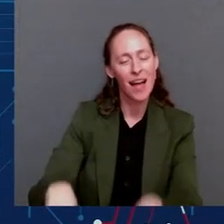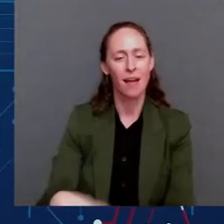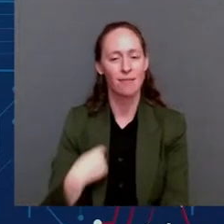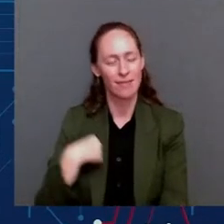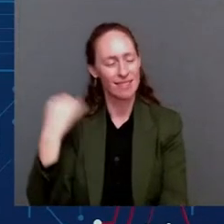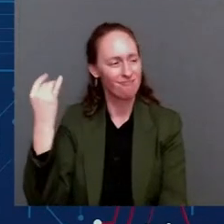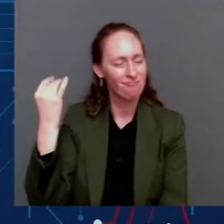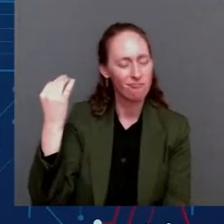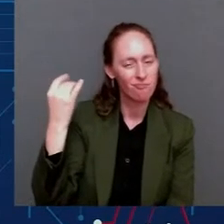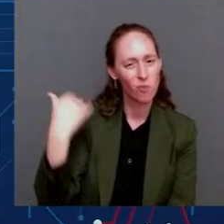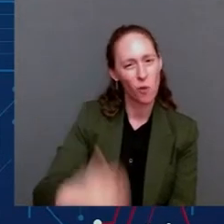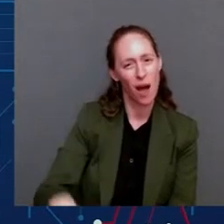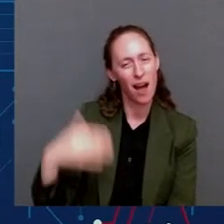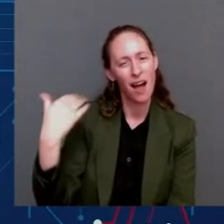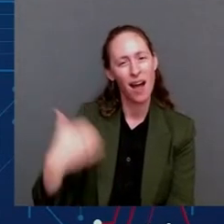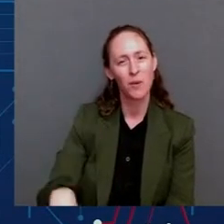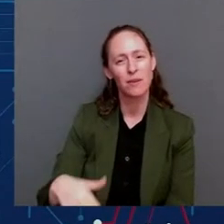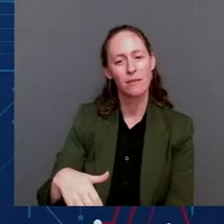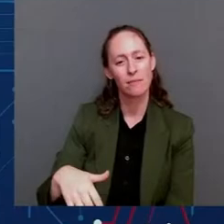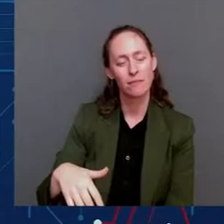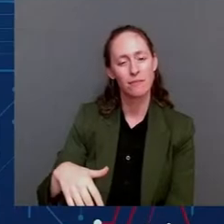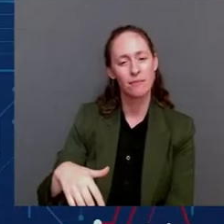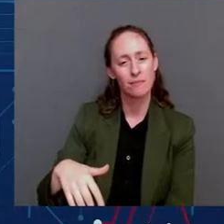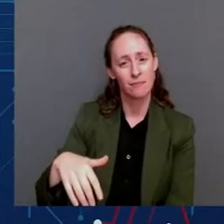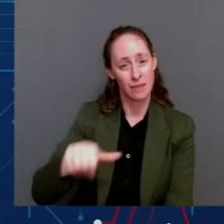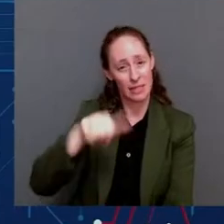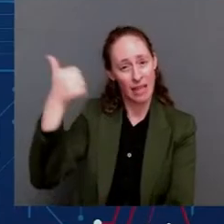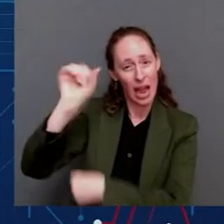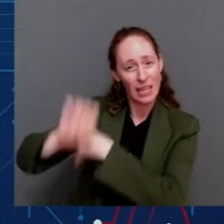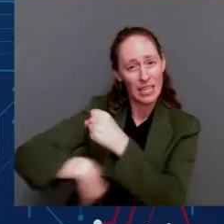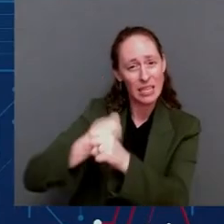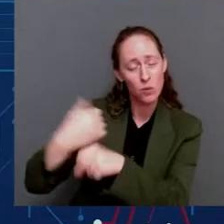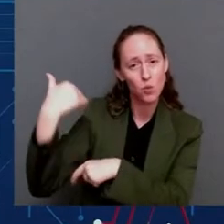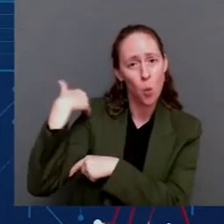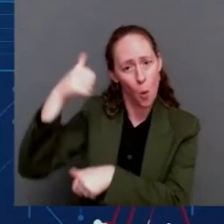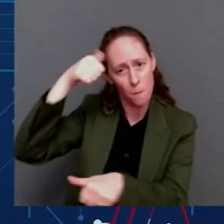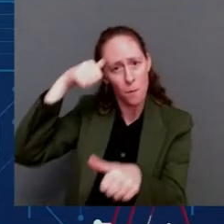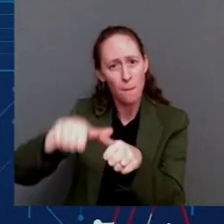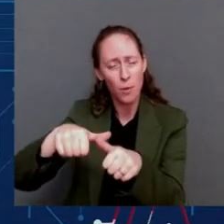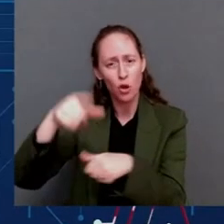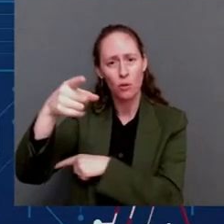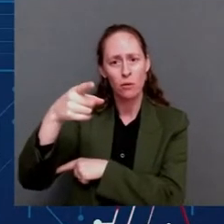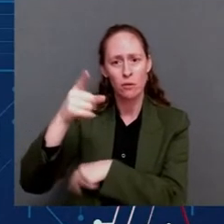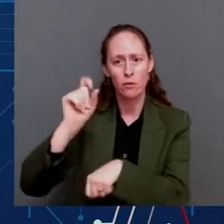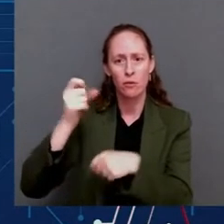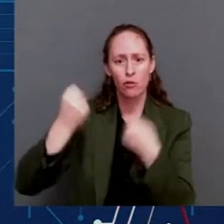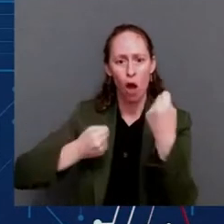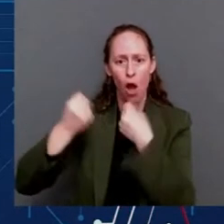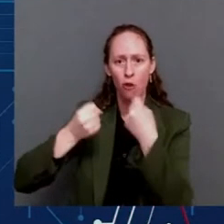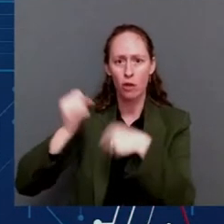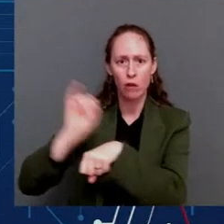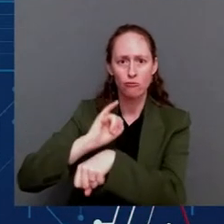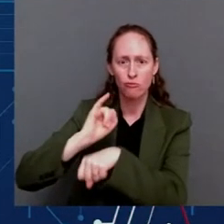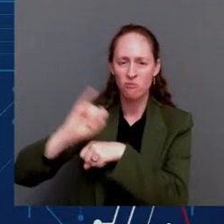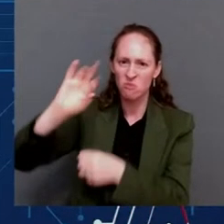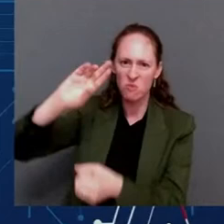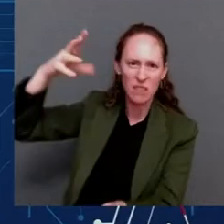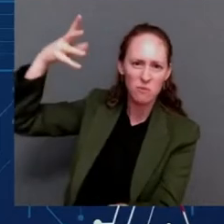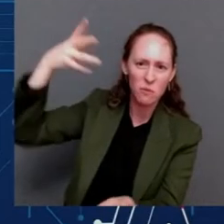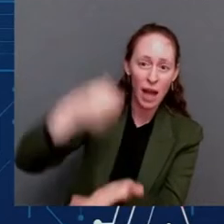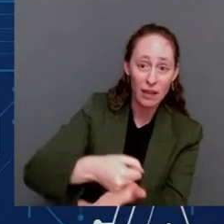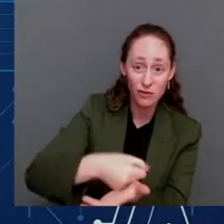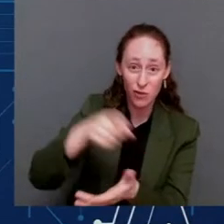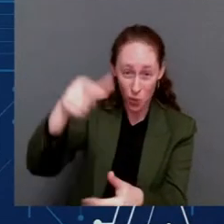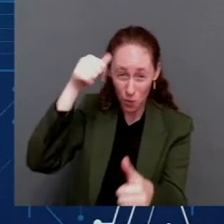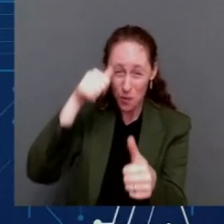in the wake of the Great Recession. There were those who said we shouldn't. We just let it go bankrupt. Remember that debate? It was a literal